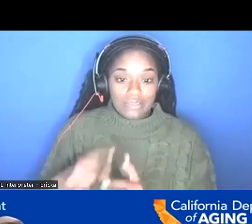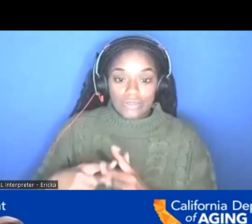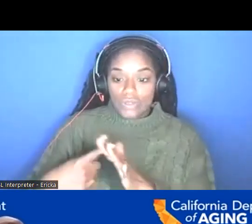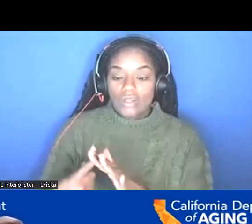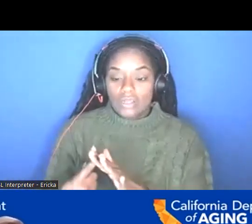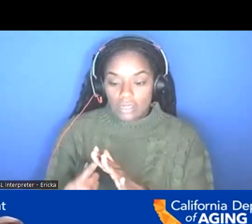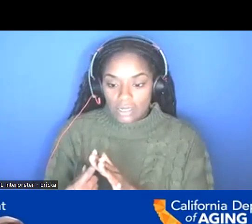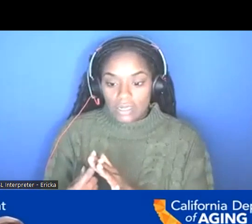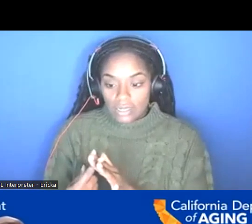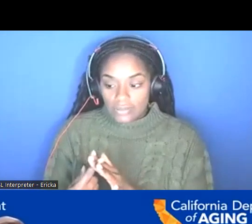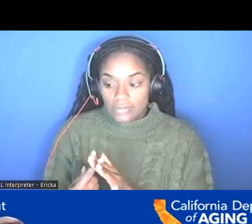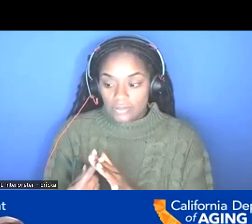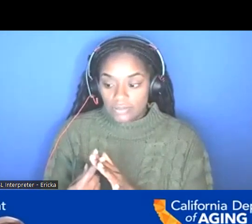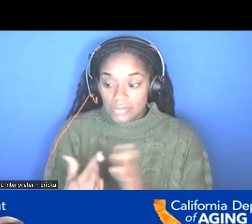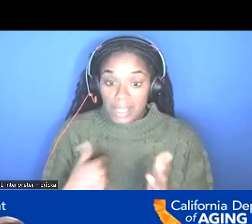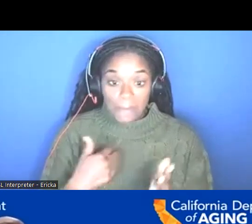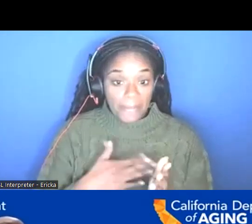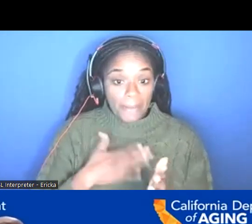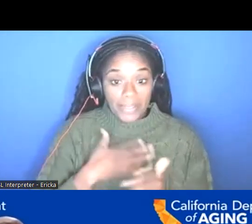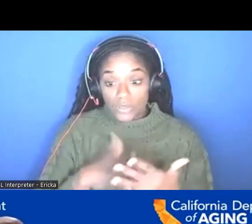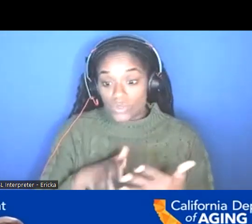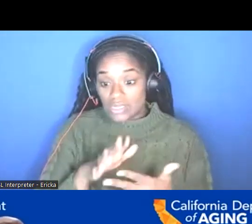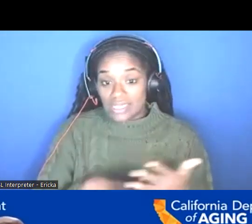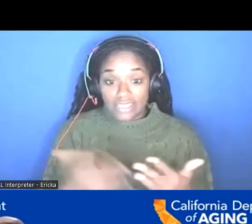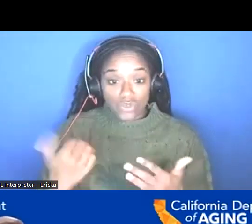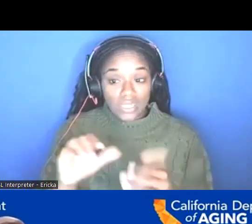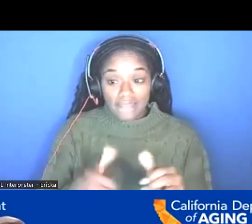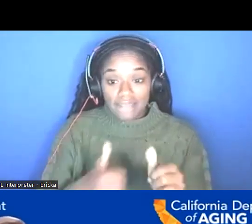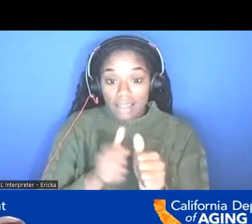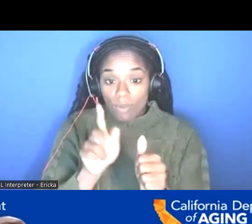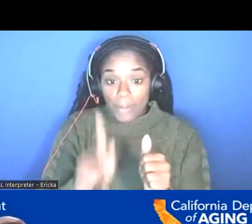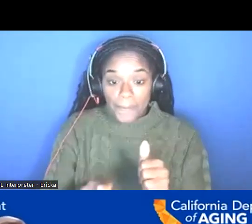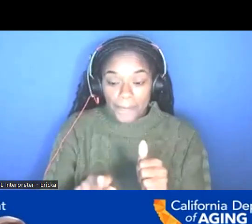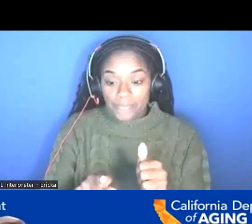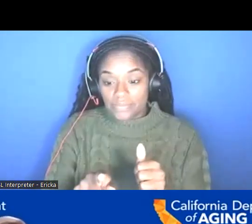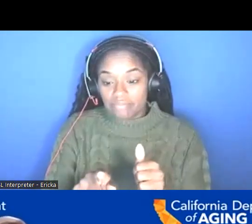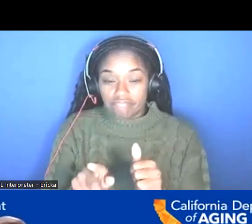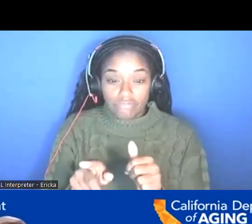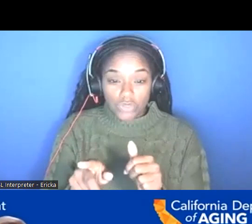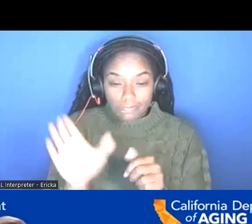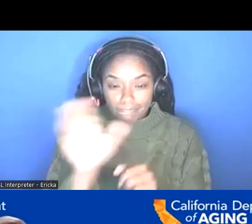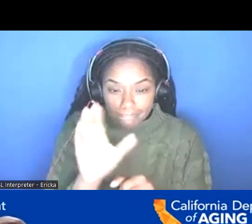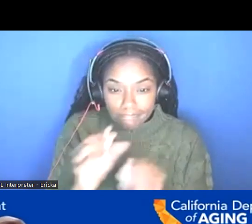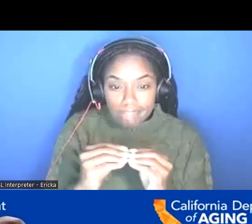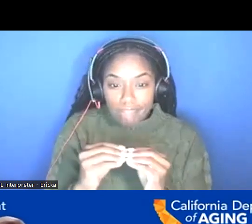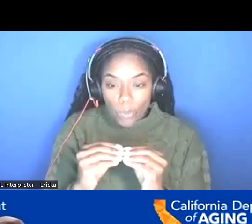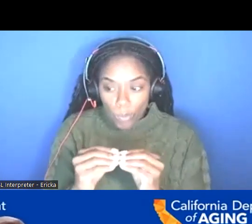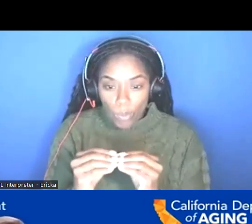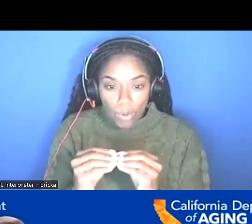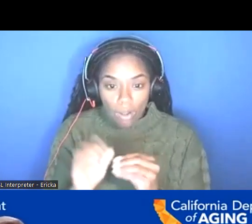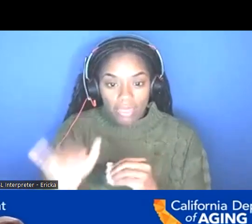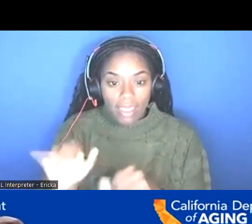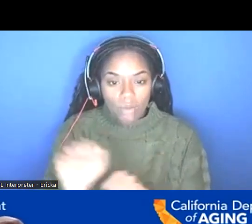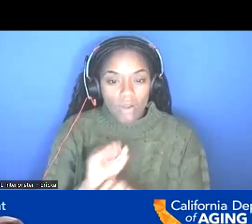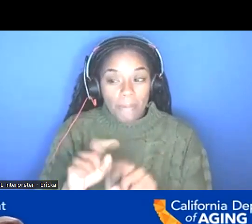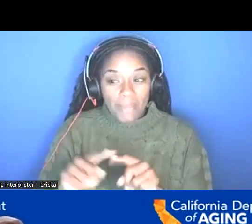that happy to schedule any follow-ups to explore further that work. But I think that